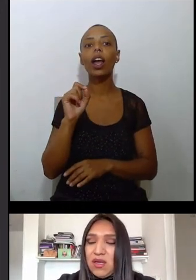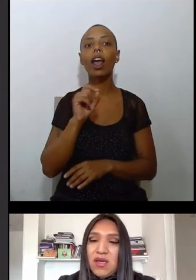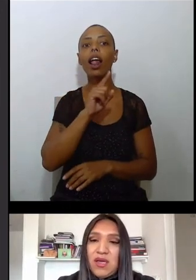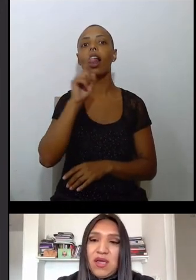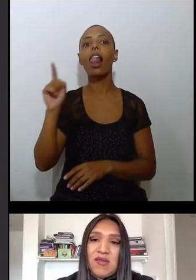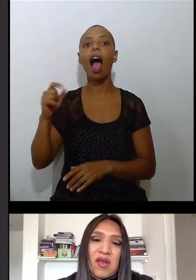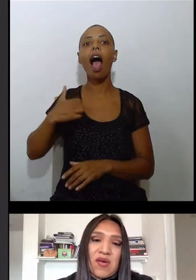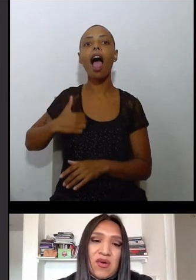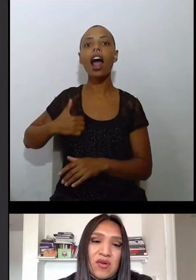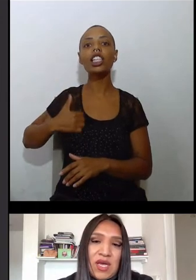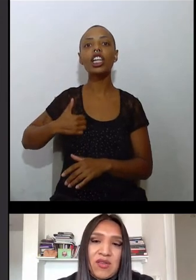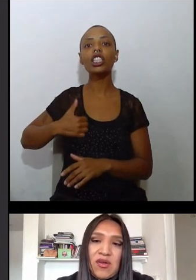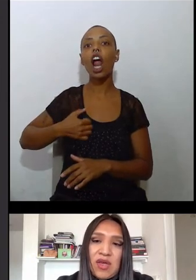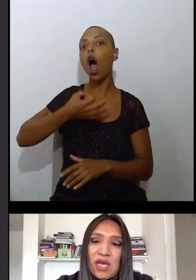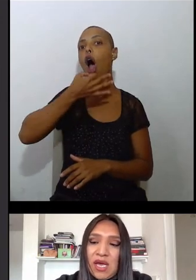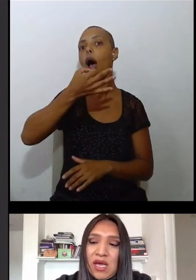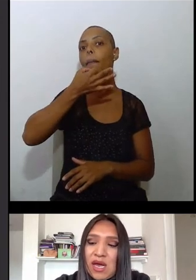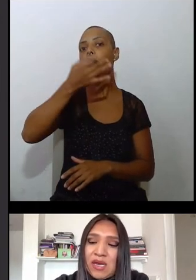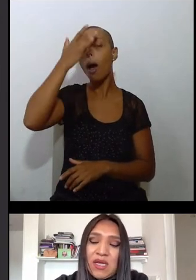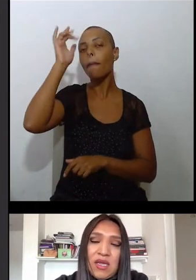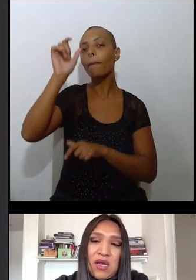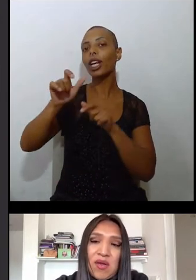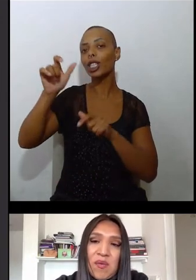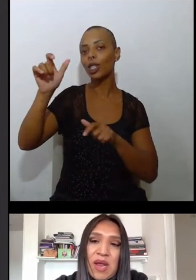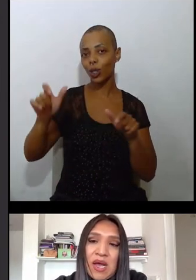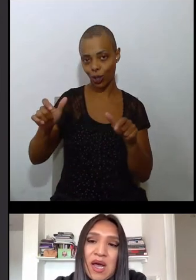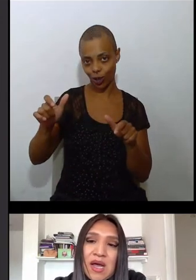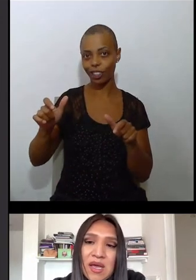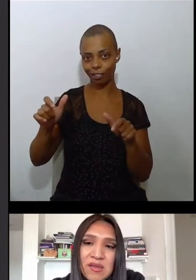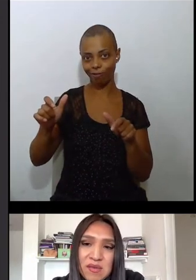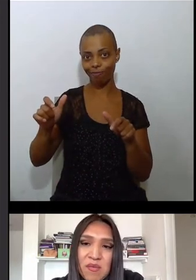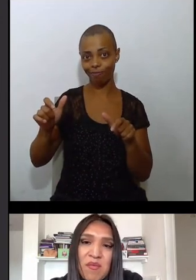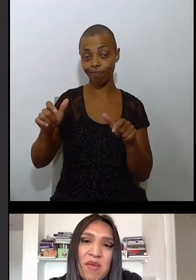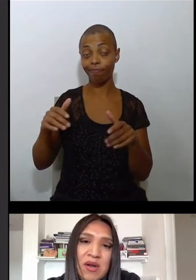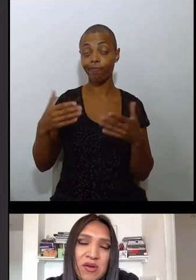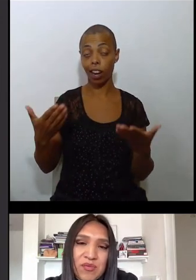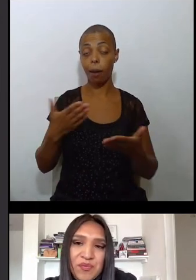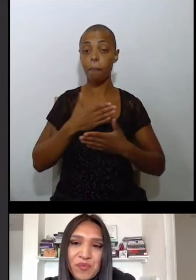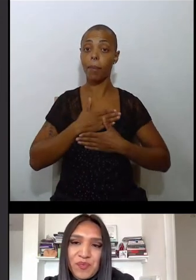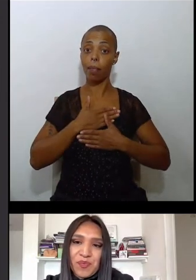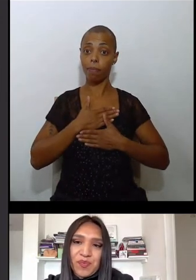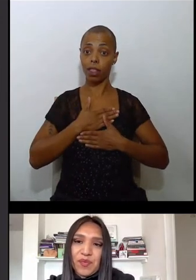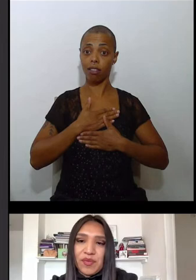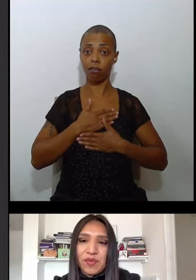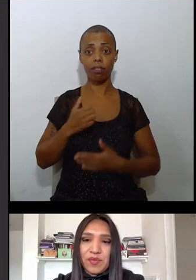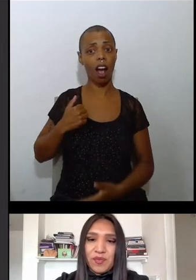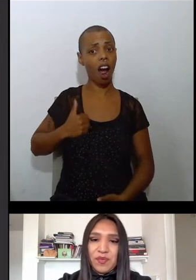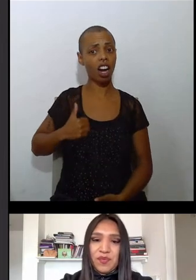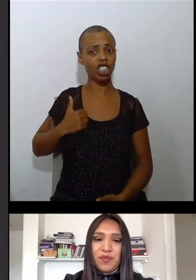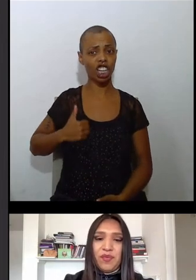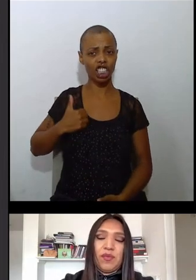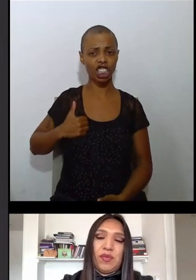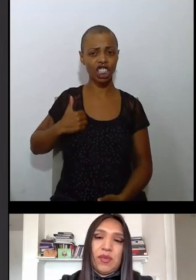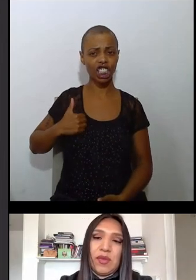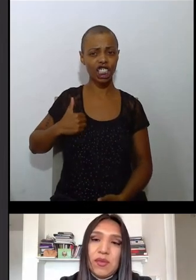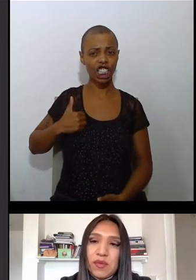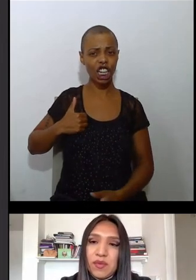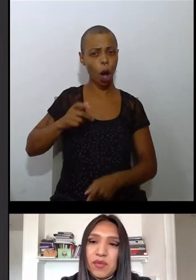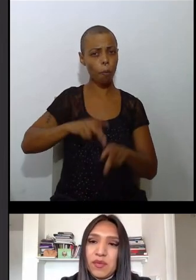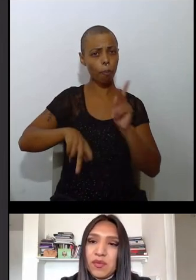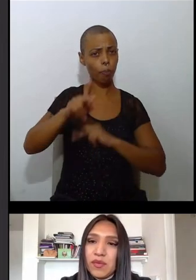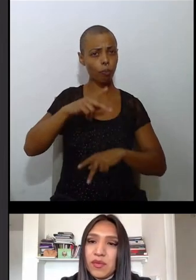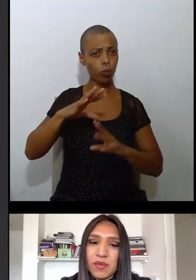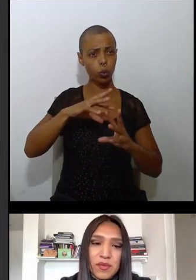that this makes it very clear about what people think in Argentina and in my opinion